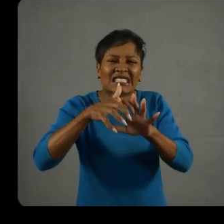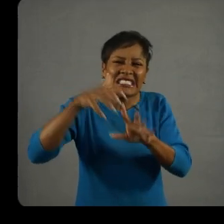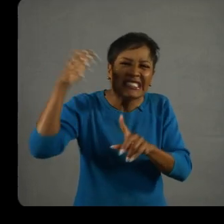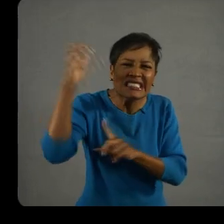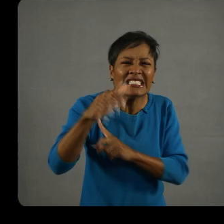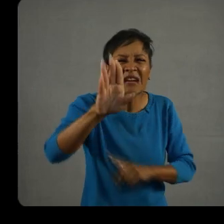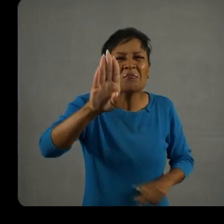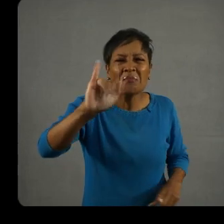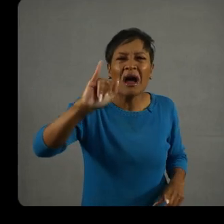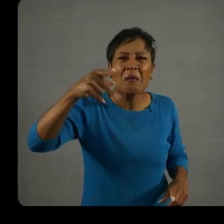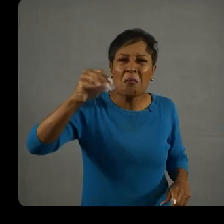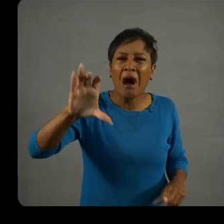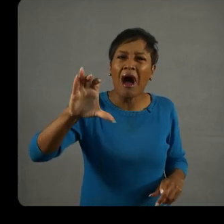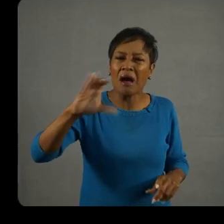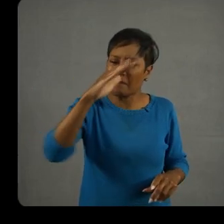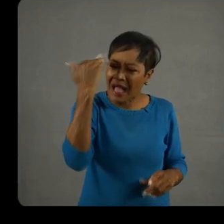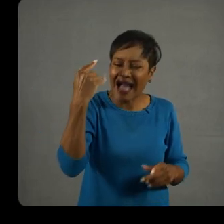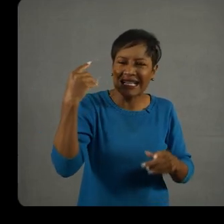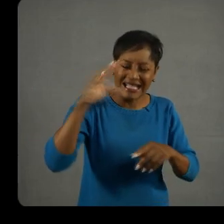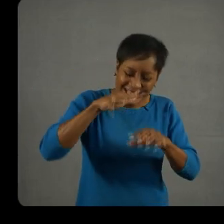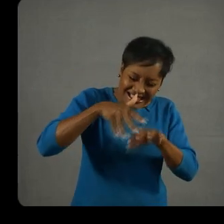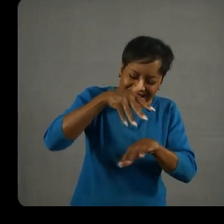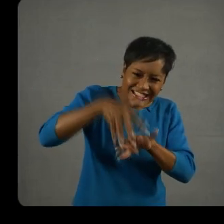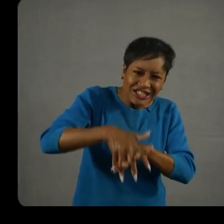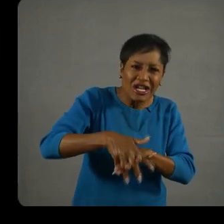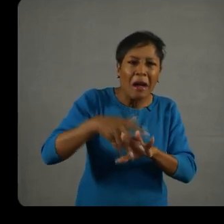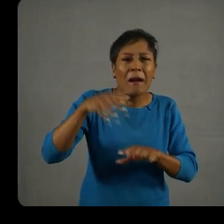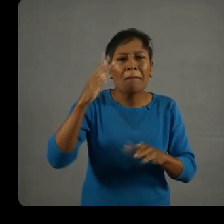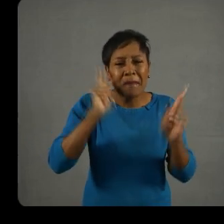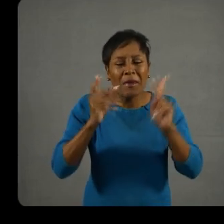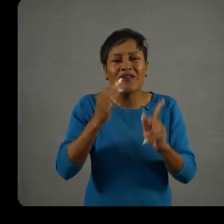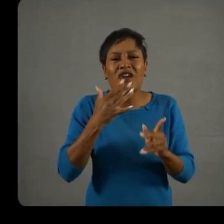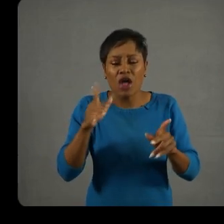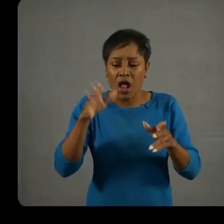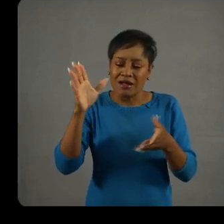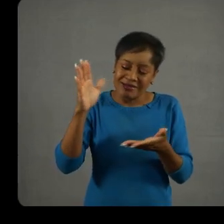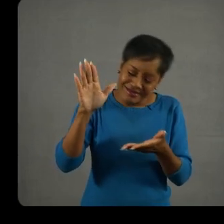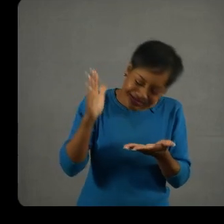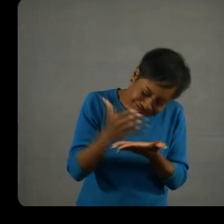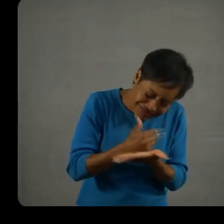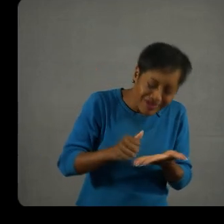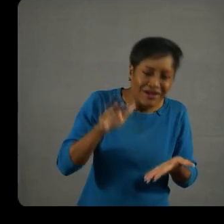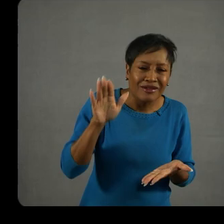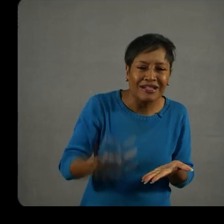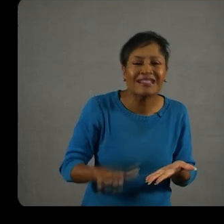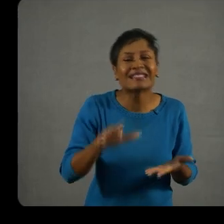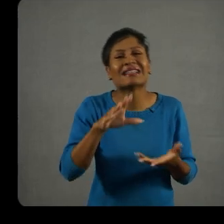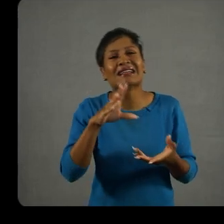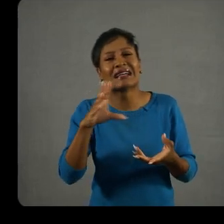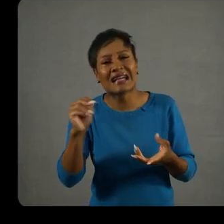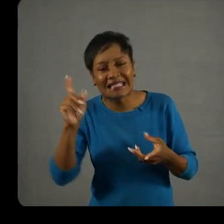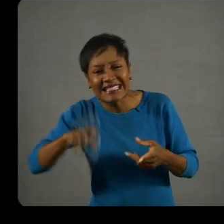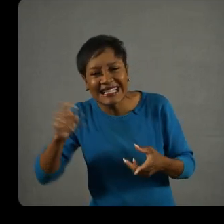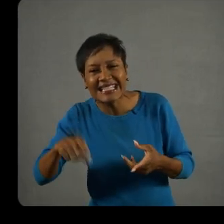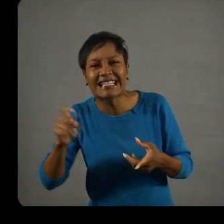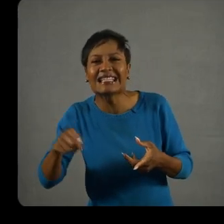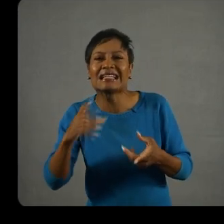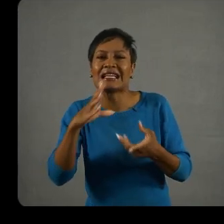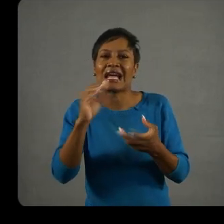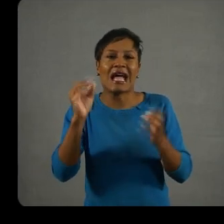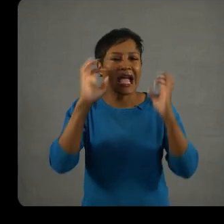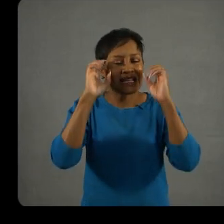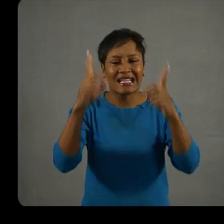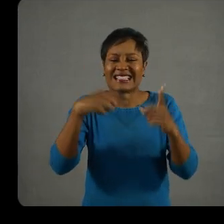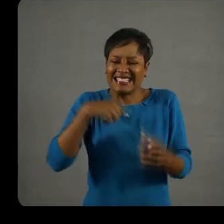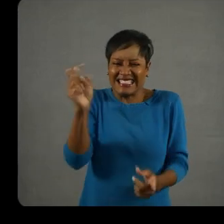of BIPOC students like me, who are low income, like me, that need you to come to my university and please recruit me